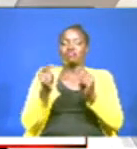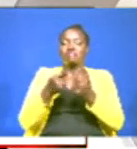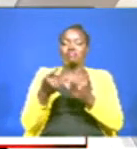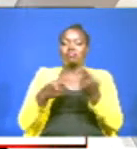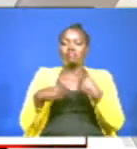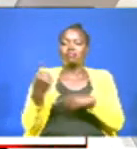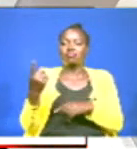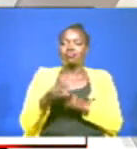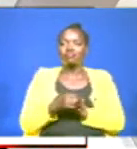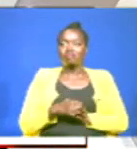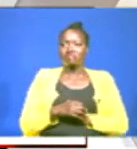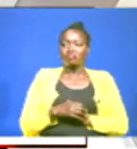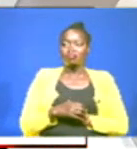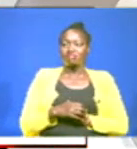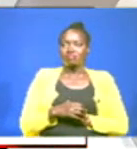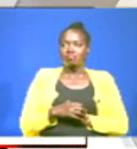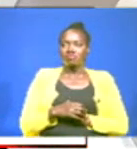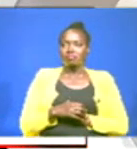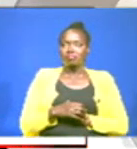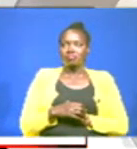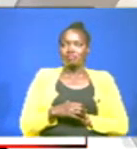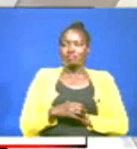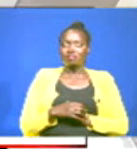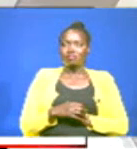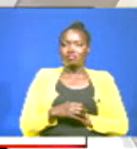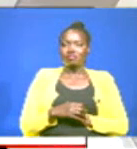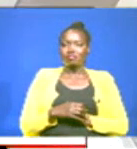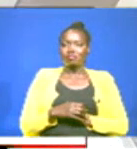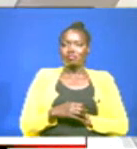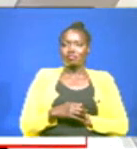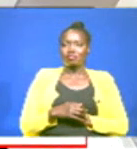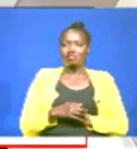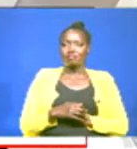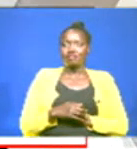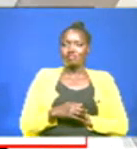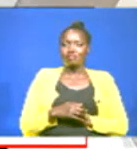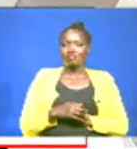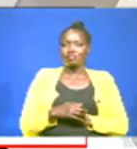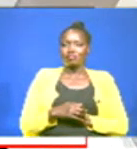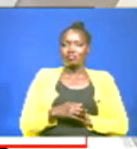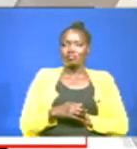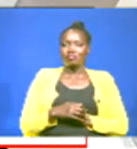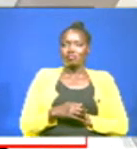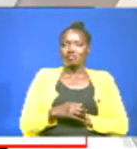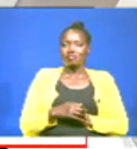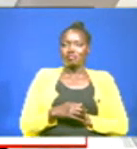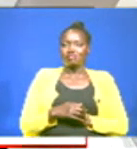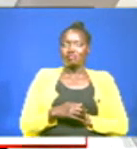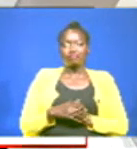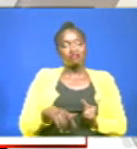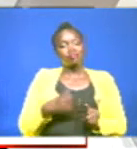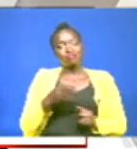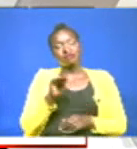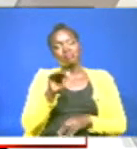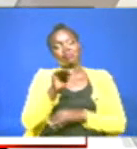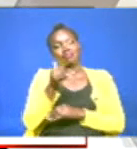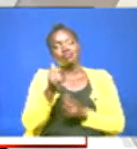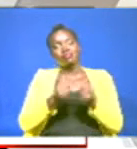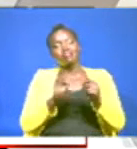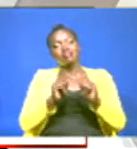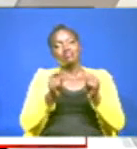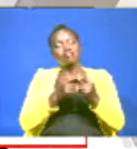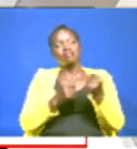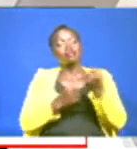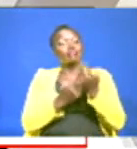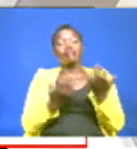them. So we will see. We'll see. Those are the fixtures for tomorrow. By the way, Marakwet, why do I get a feeling you want to ask me which team I support?